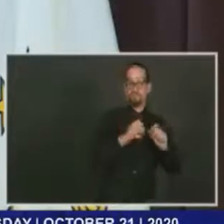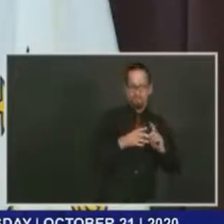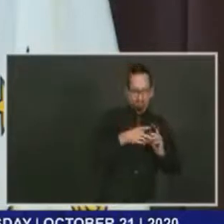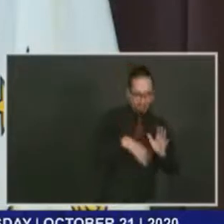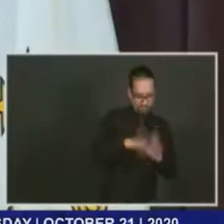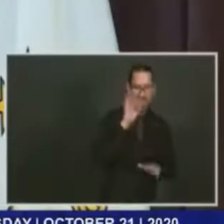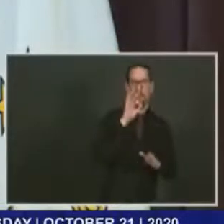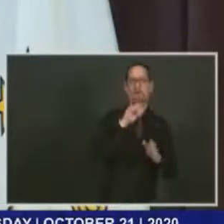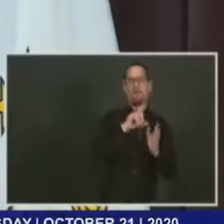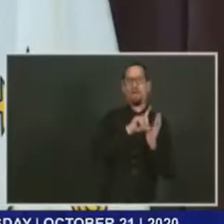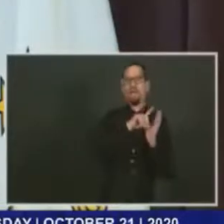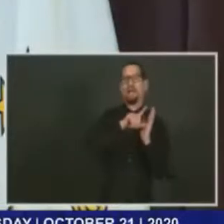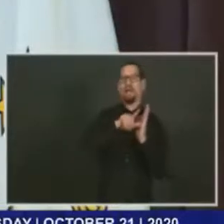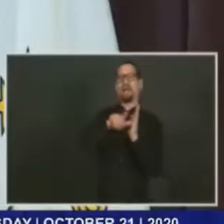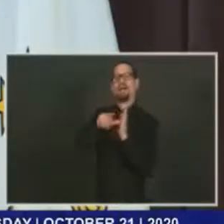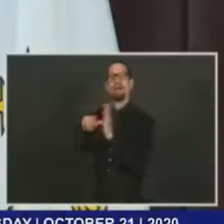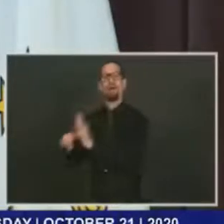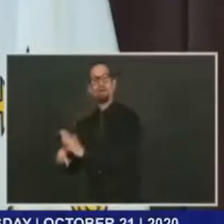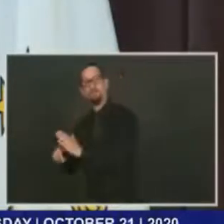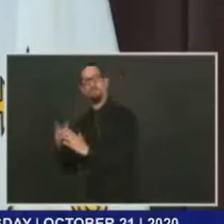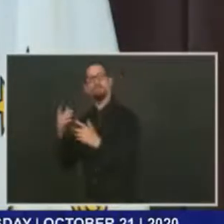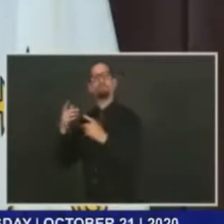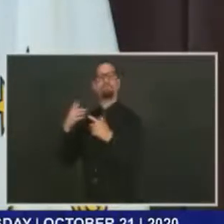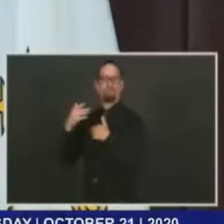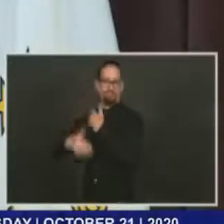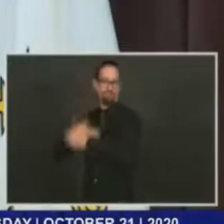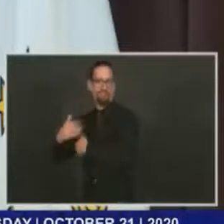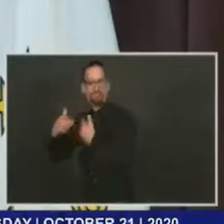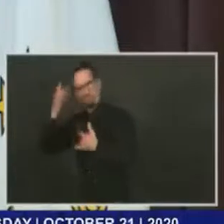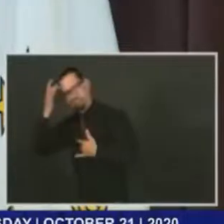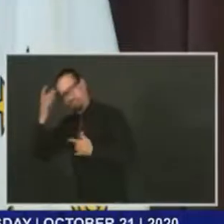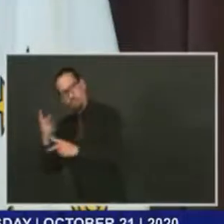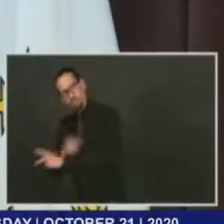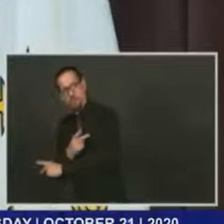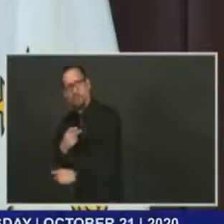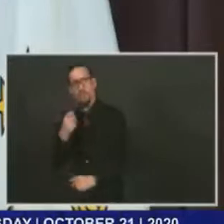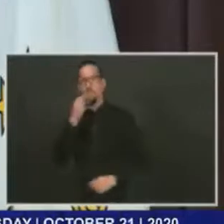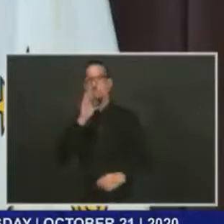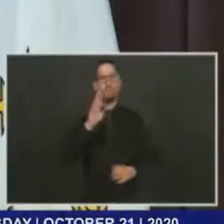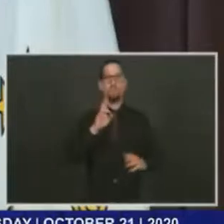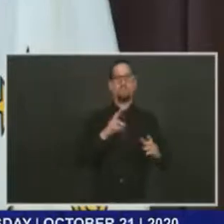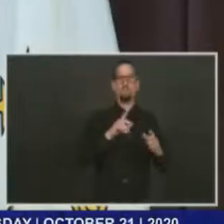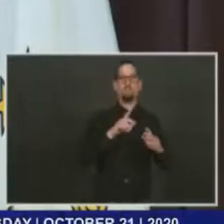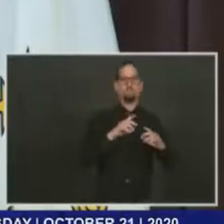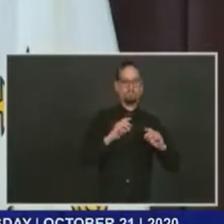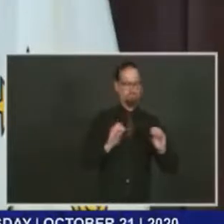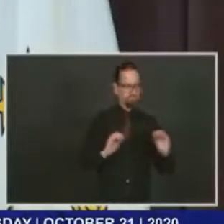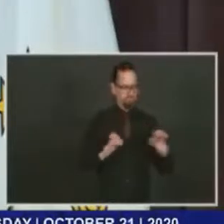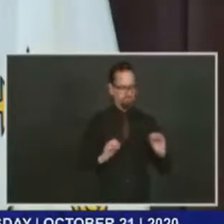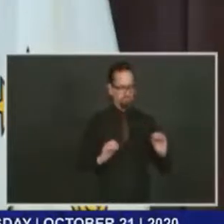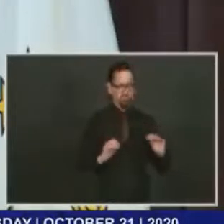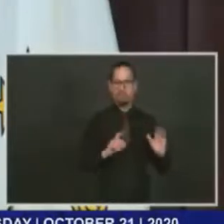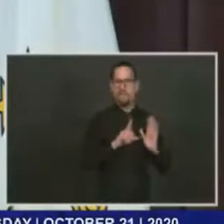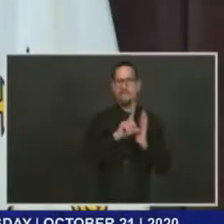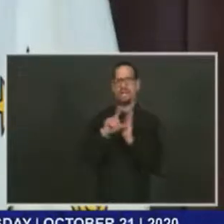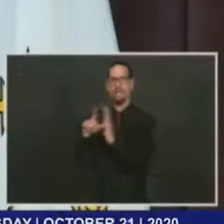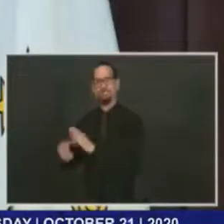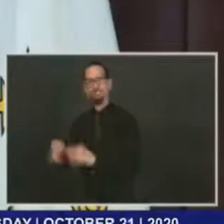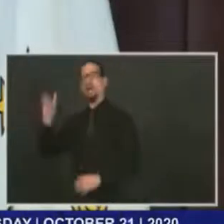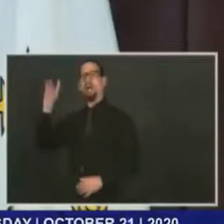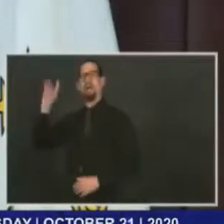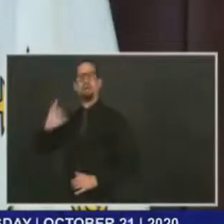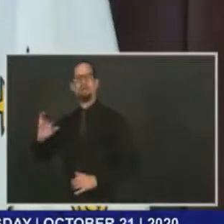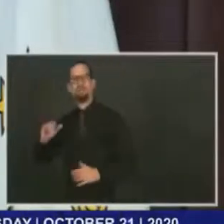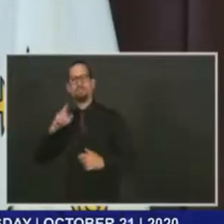no symptoms throughout the entire course of their illness. And again, that's particularly in the younger,